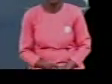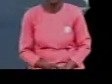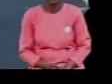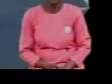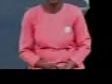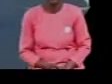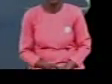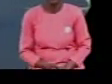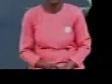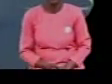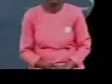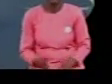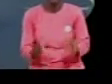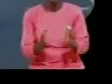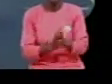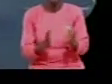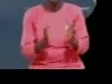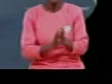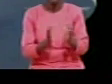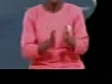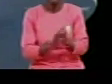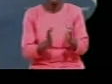Praise ye the Lord.